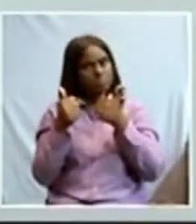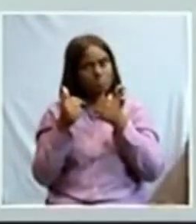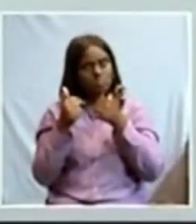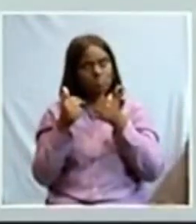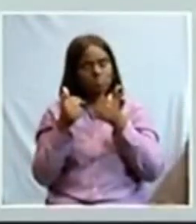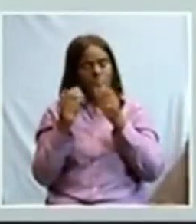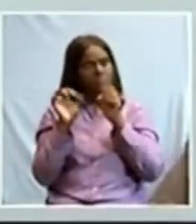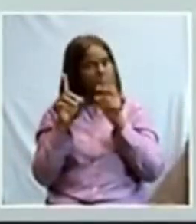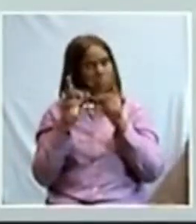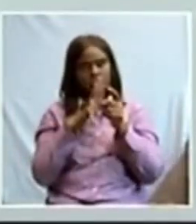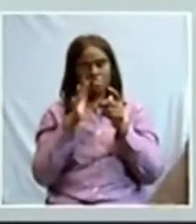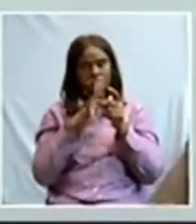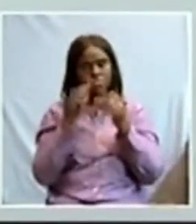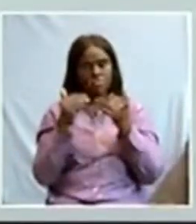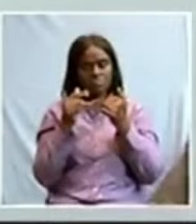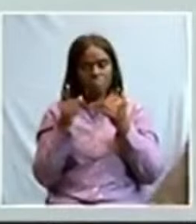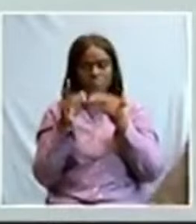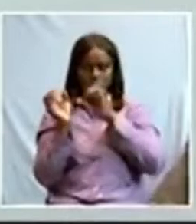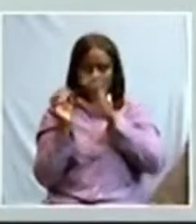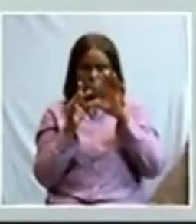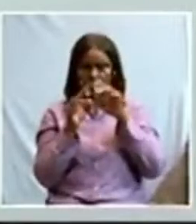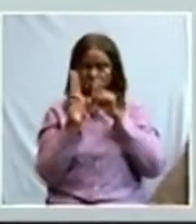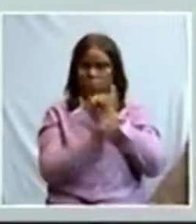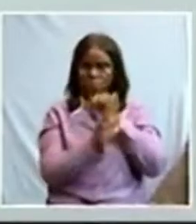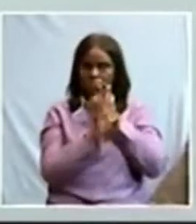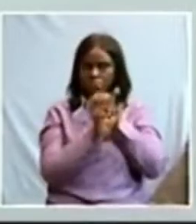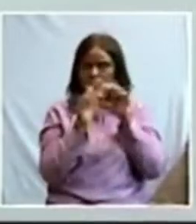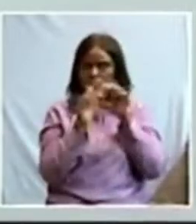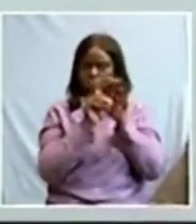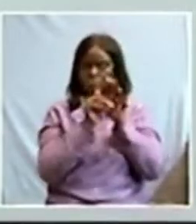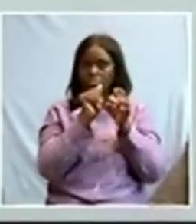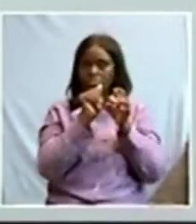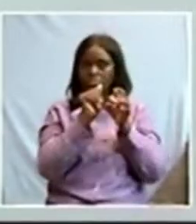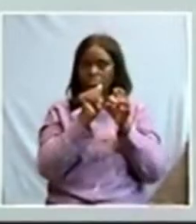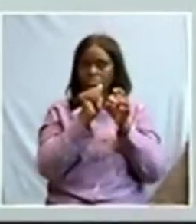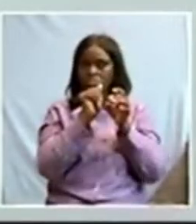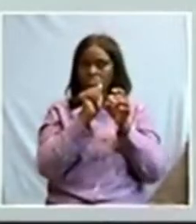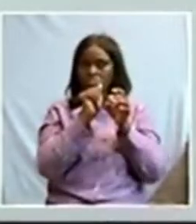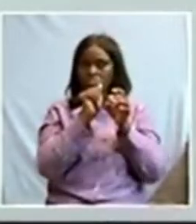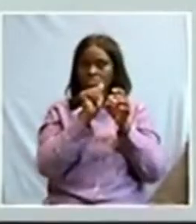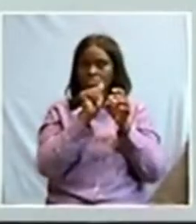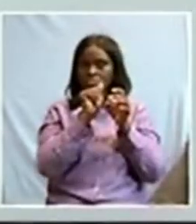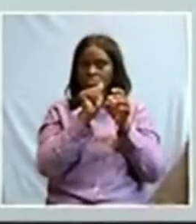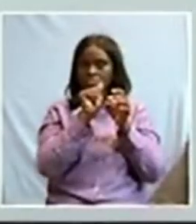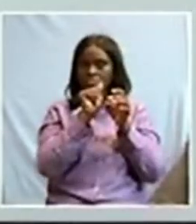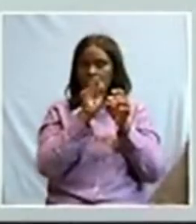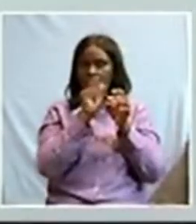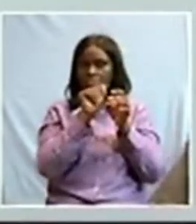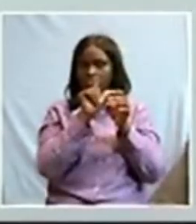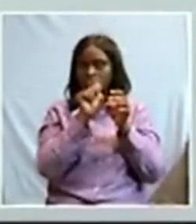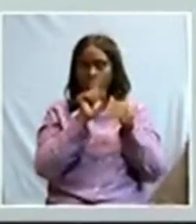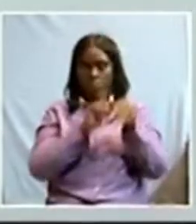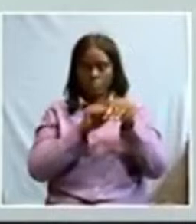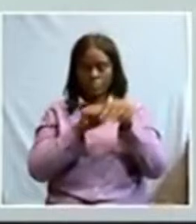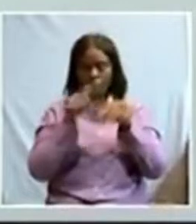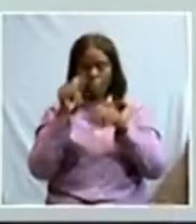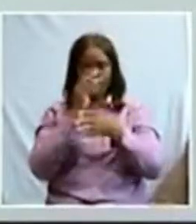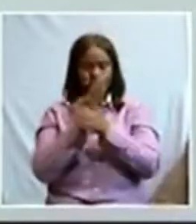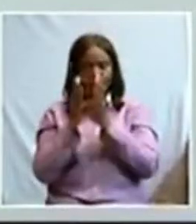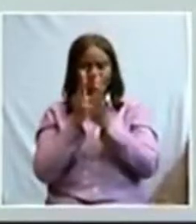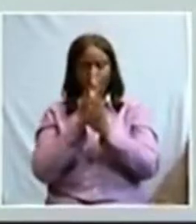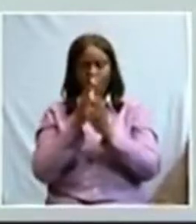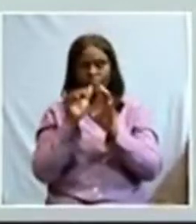desk is okay, and now they are being used in another school. By the time you construct